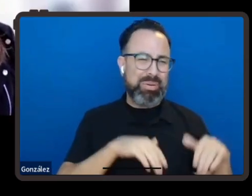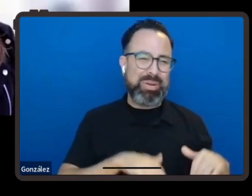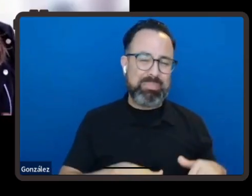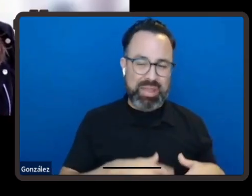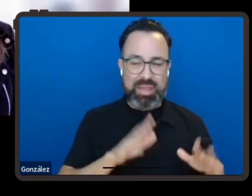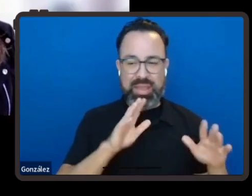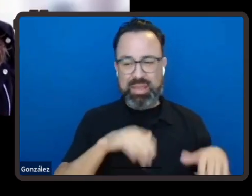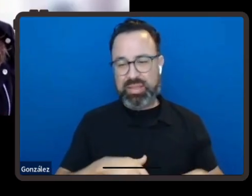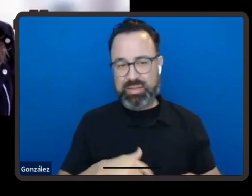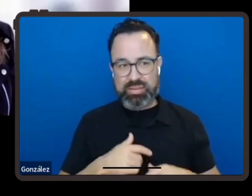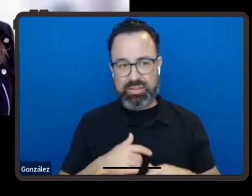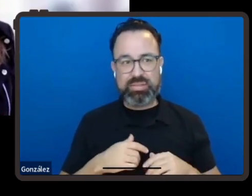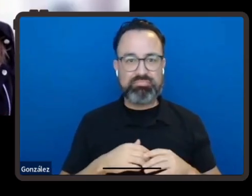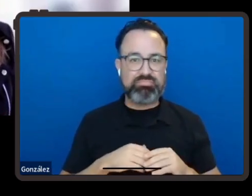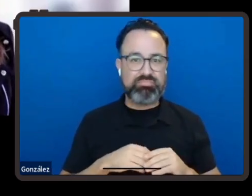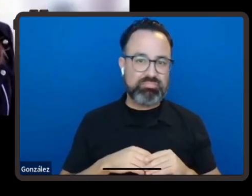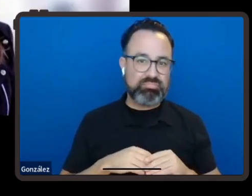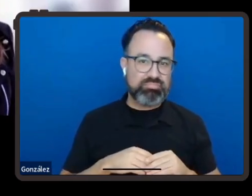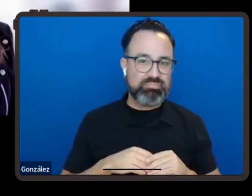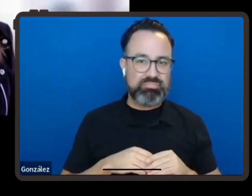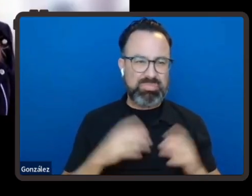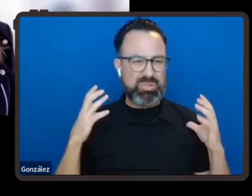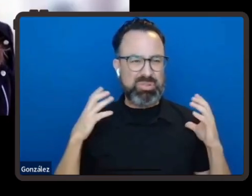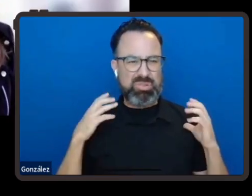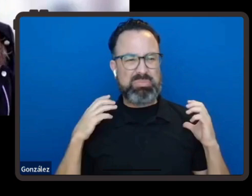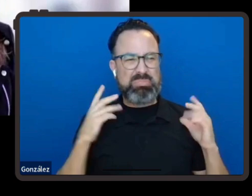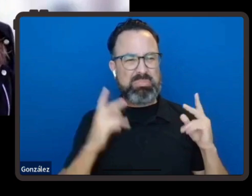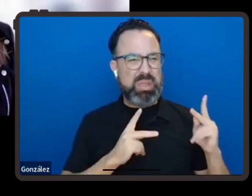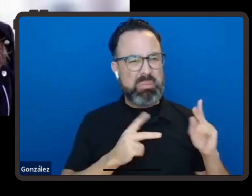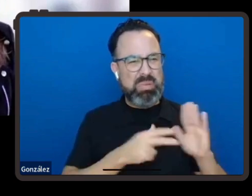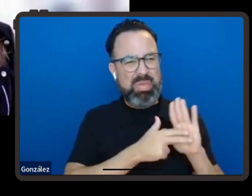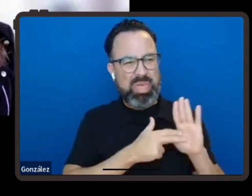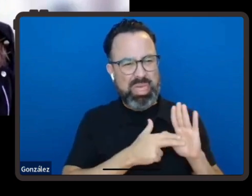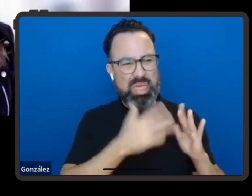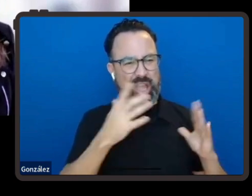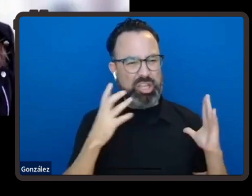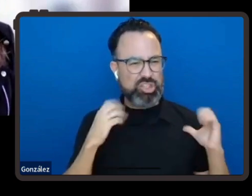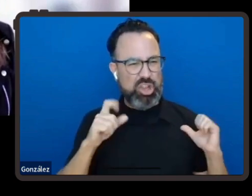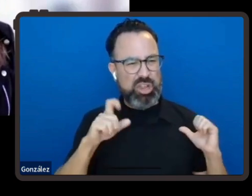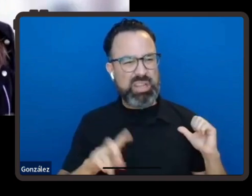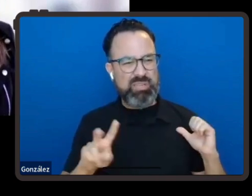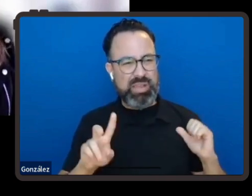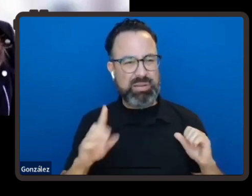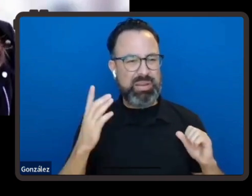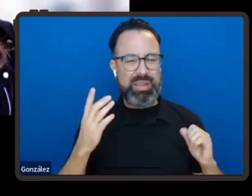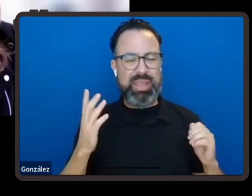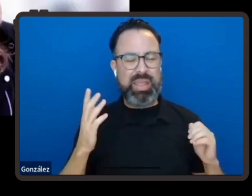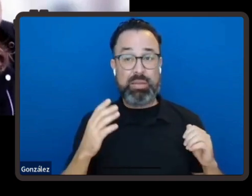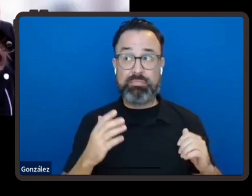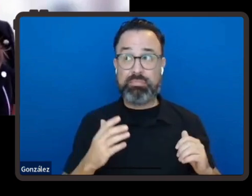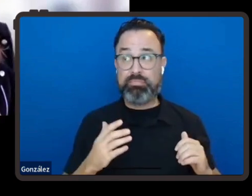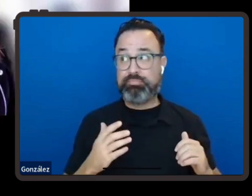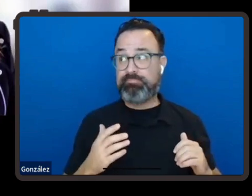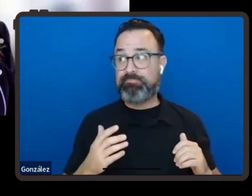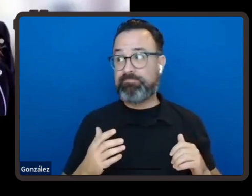do charge individuals need high doses of vitamin D? There's a lot of, I mean,